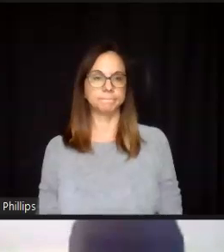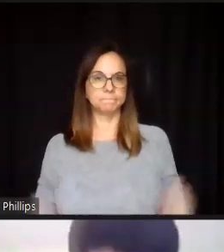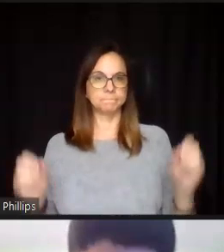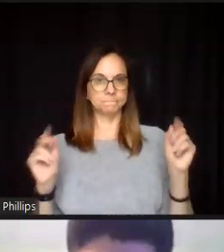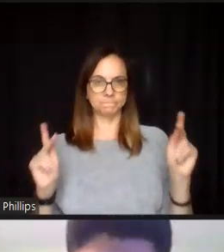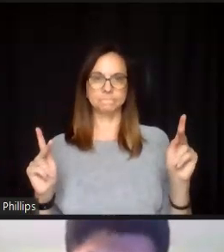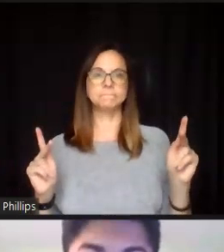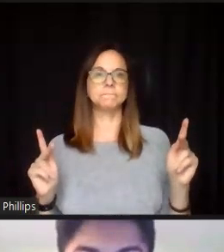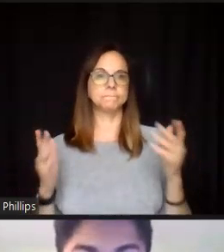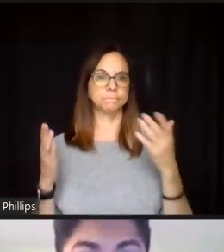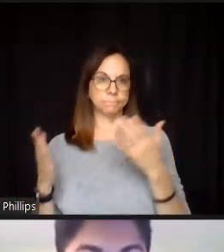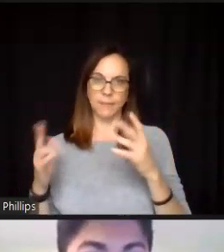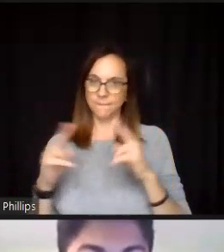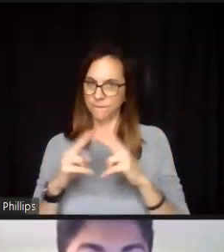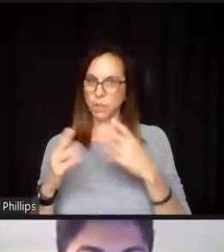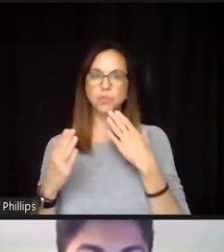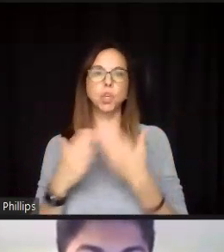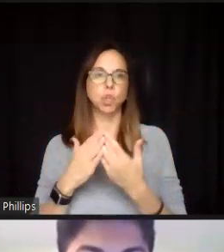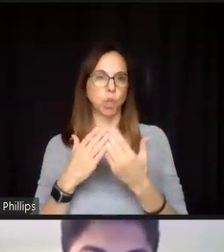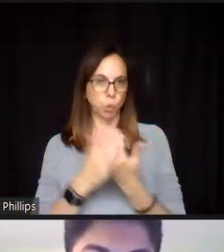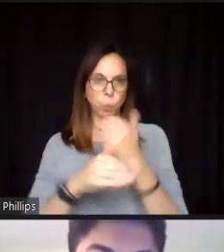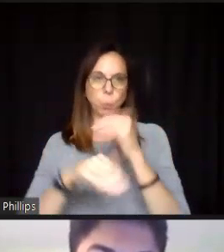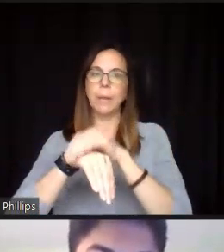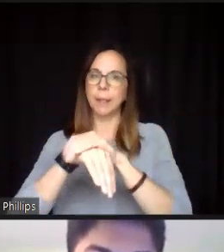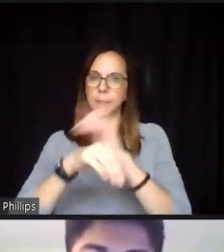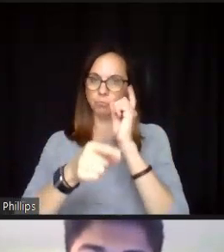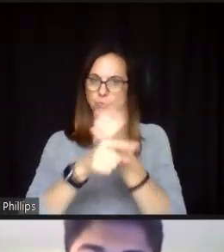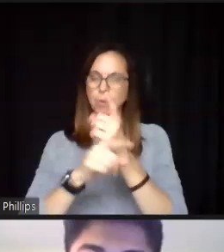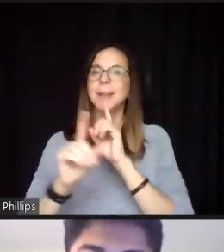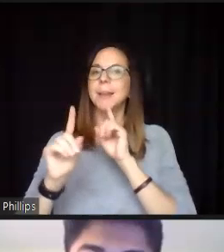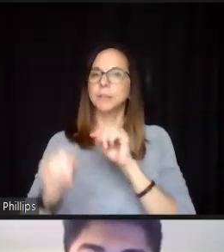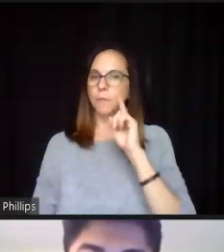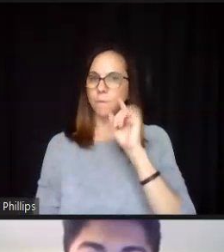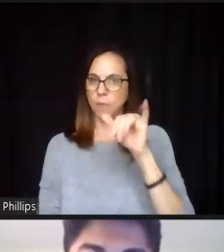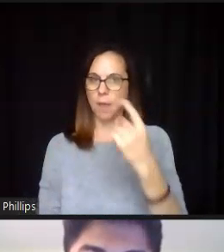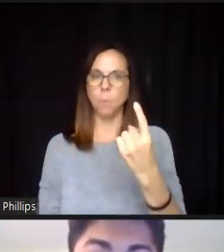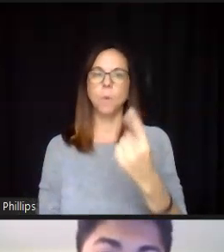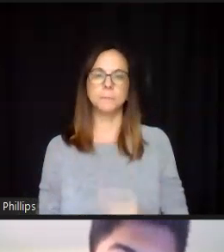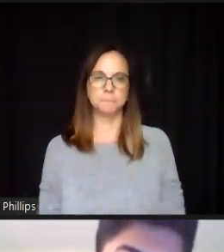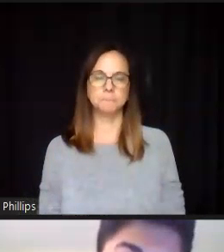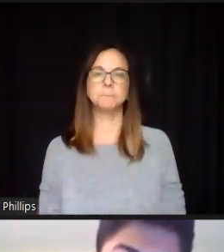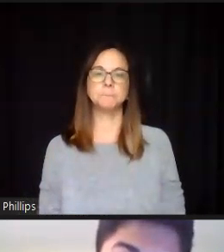Okay, here are the results. Very good. New England was the correct answer for that one.